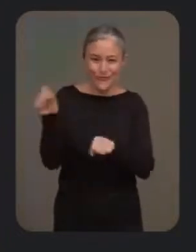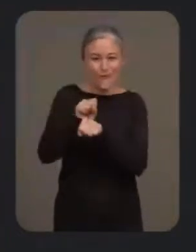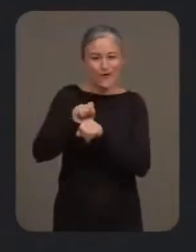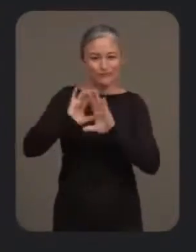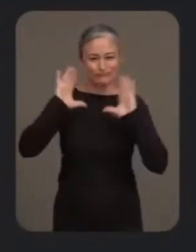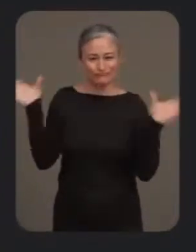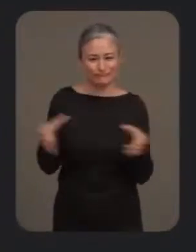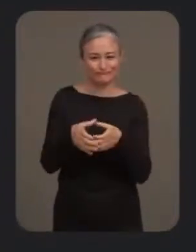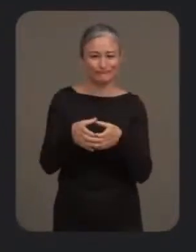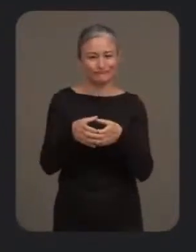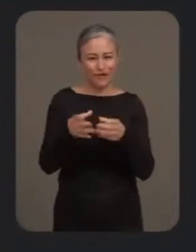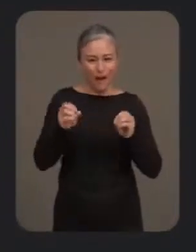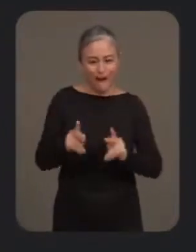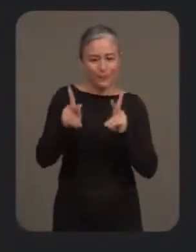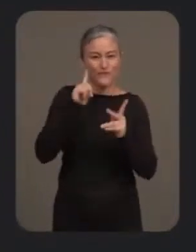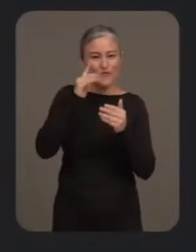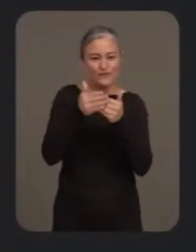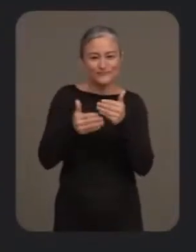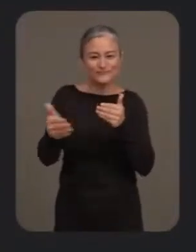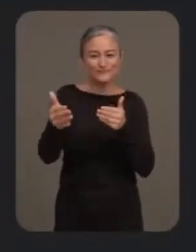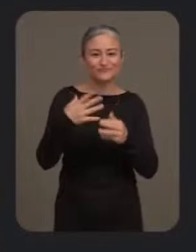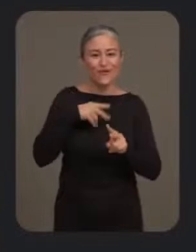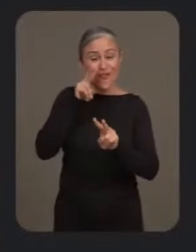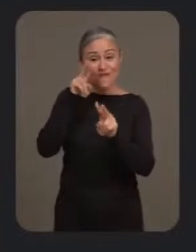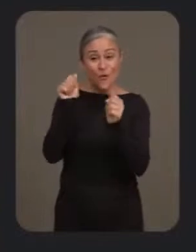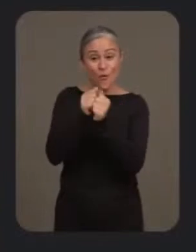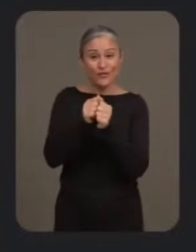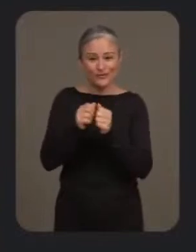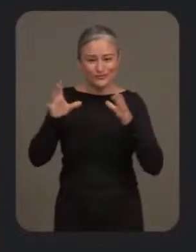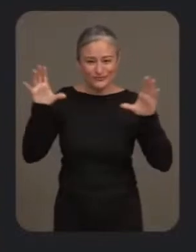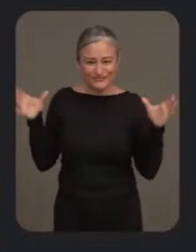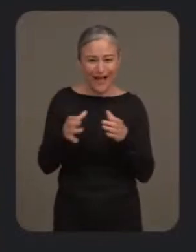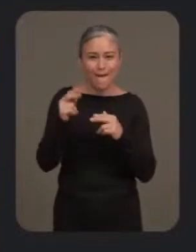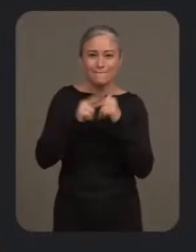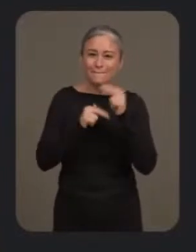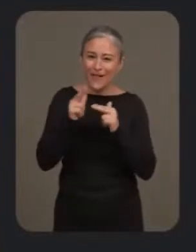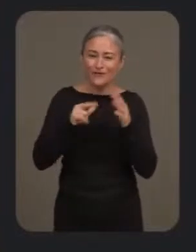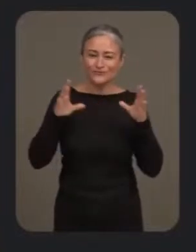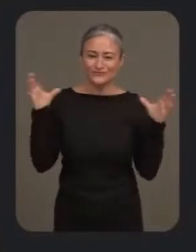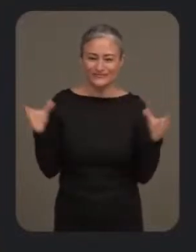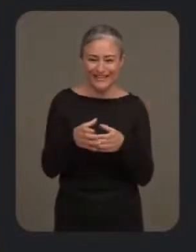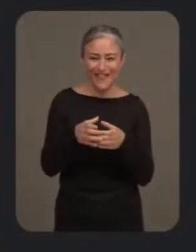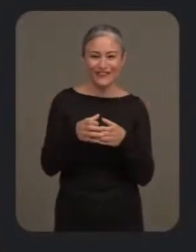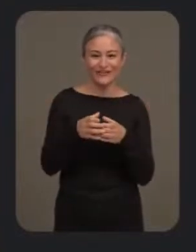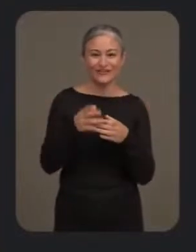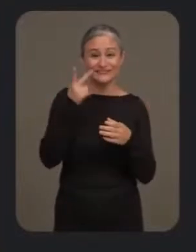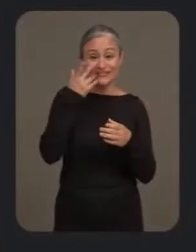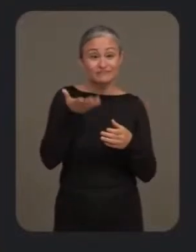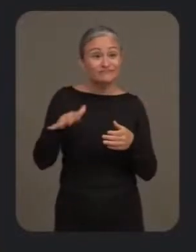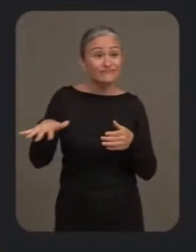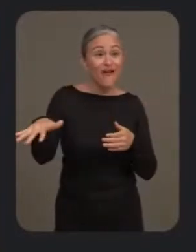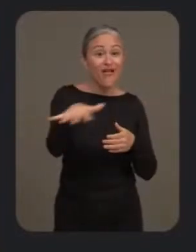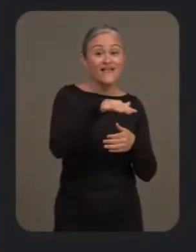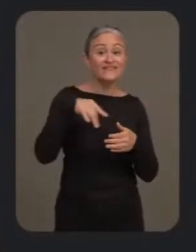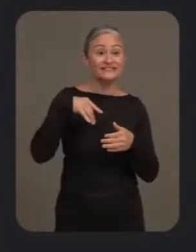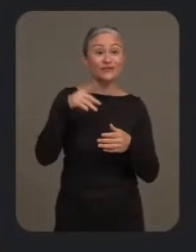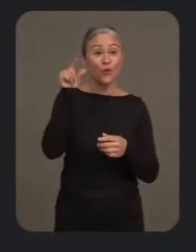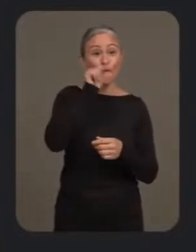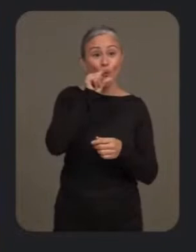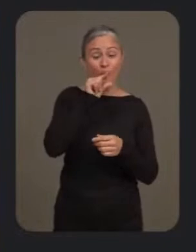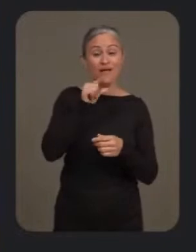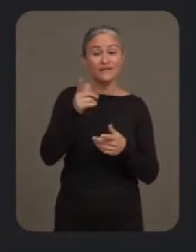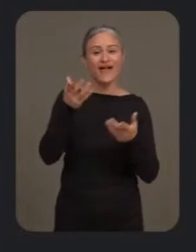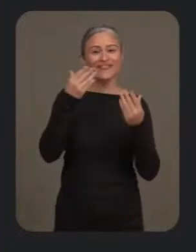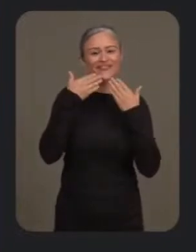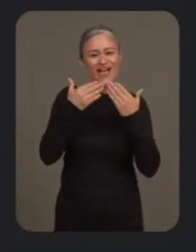ahead. We look forward to working together and building together. So on behalf of all of us at Google, thank